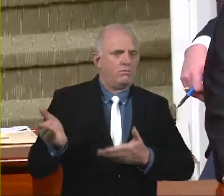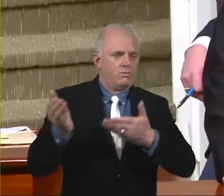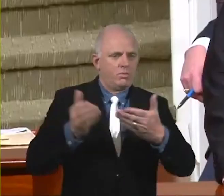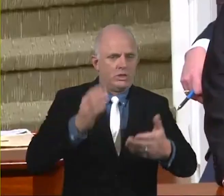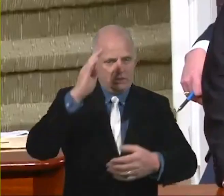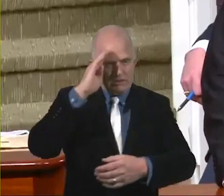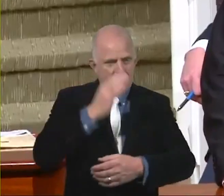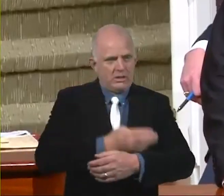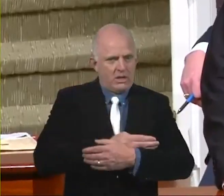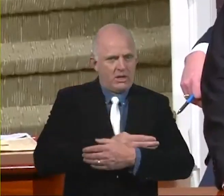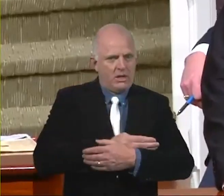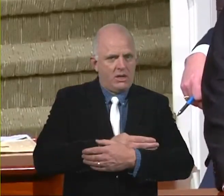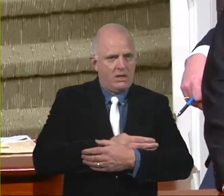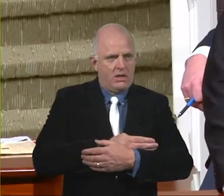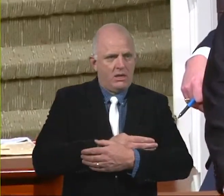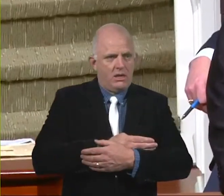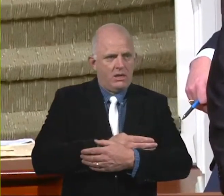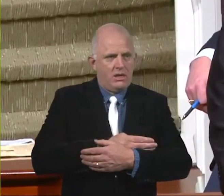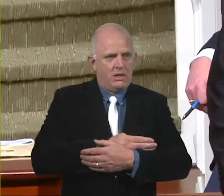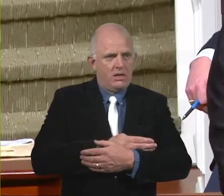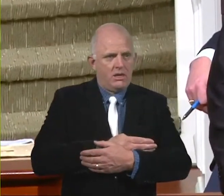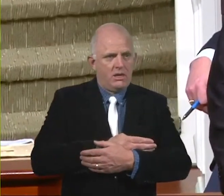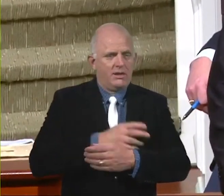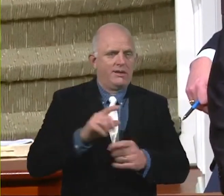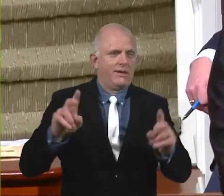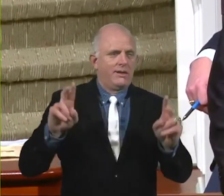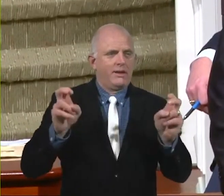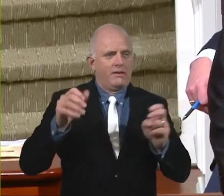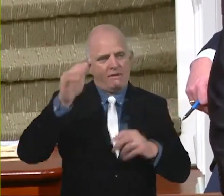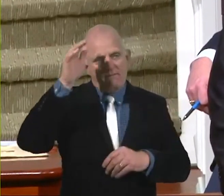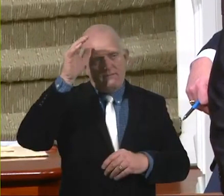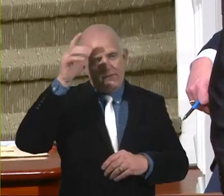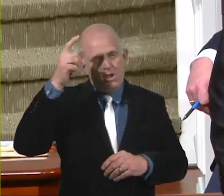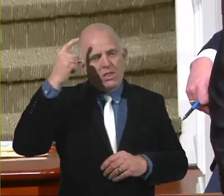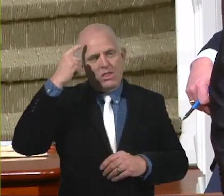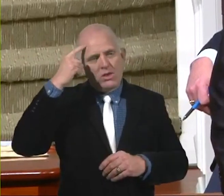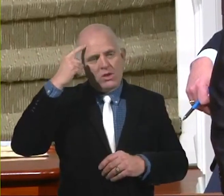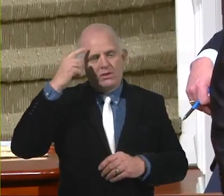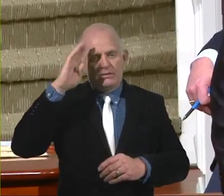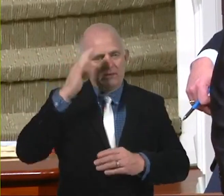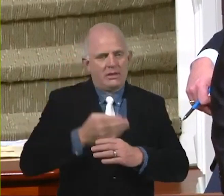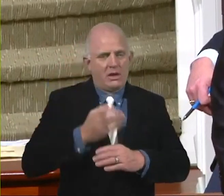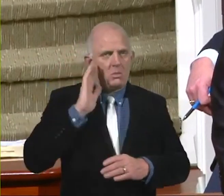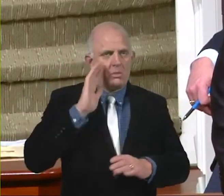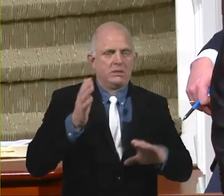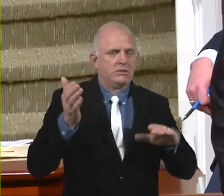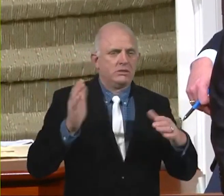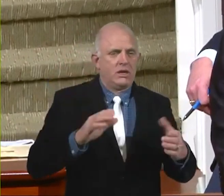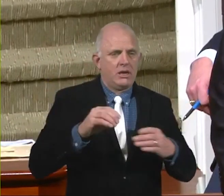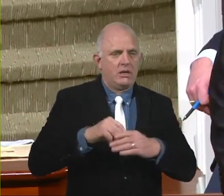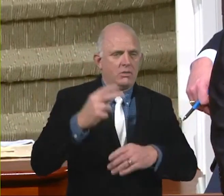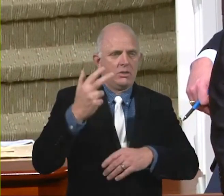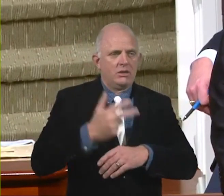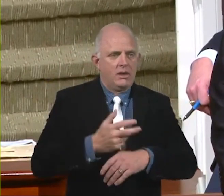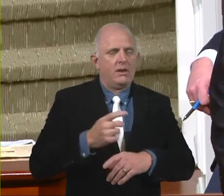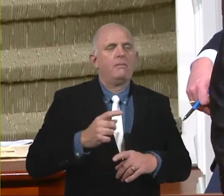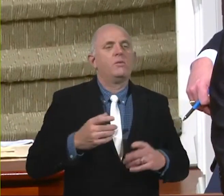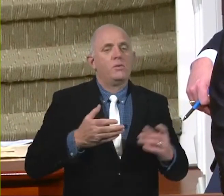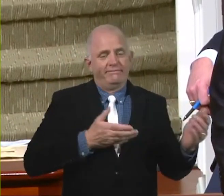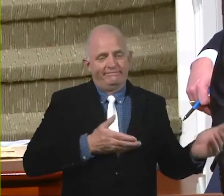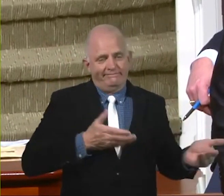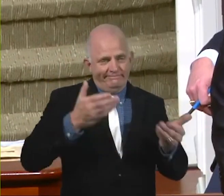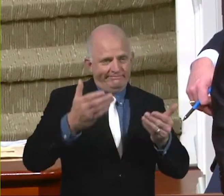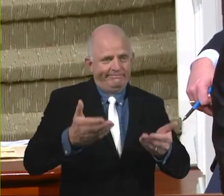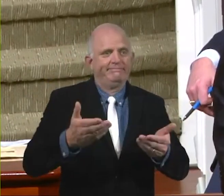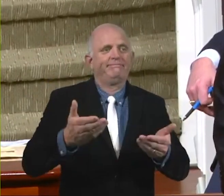was dead 3 days in his daddy's mind. He hadn't told him yet. They get there, and he unloads the burden off the donkey and